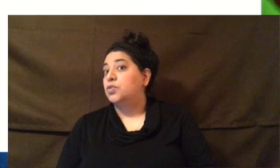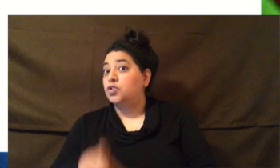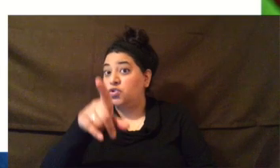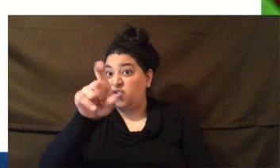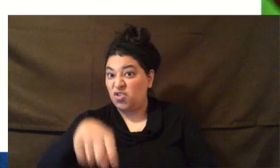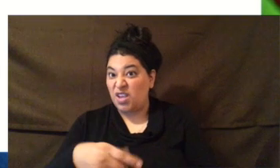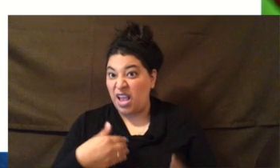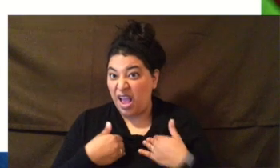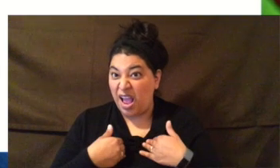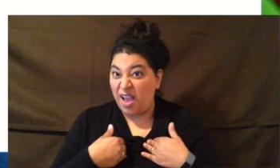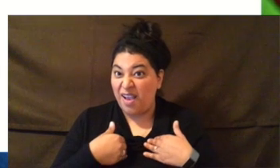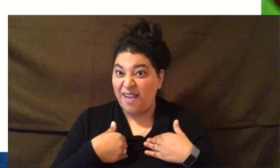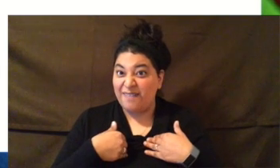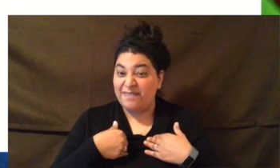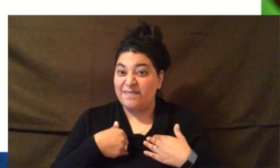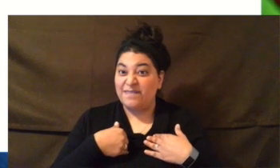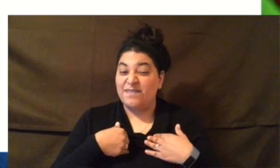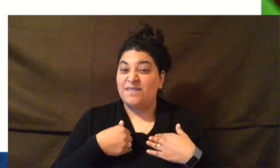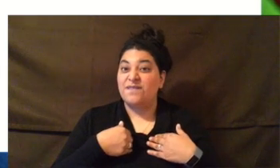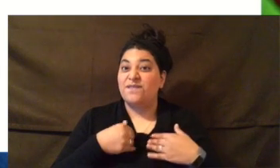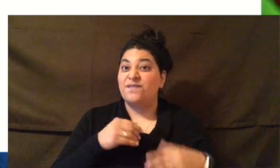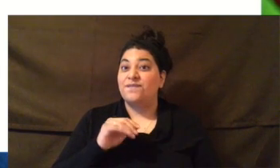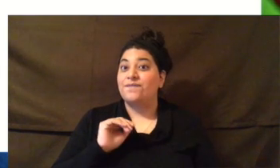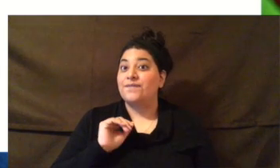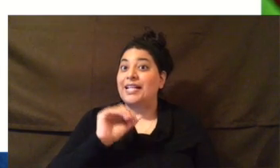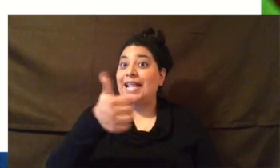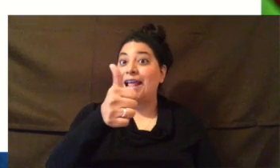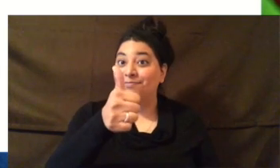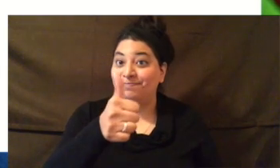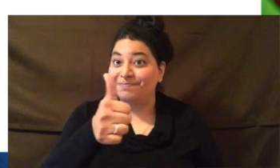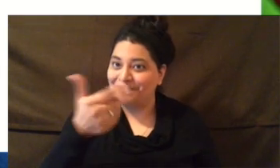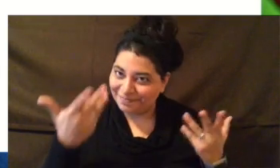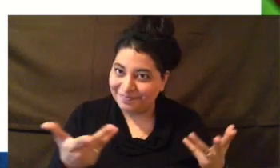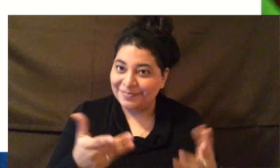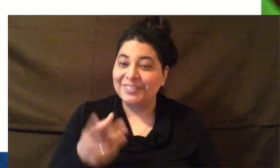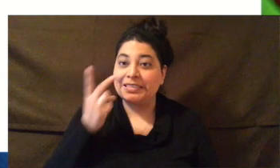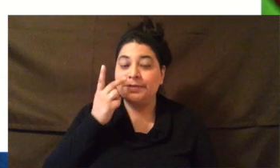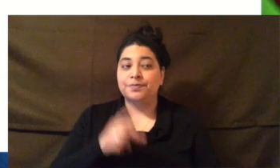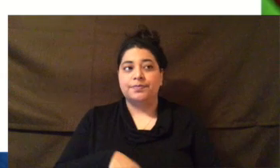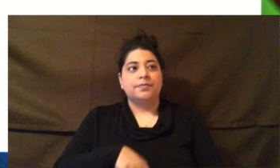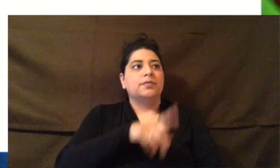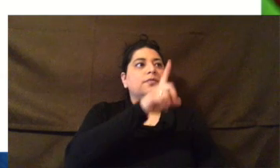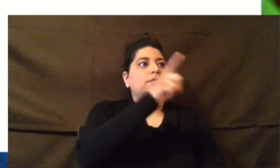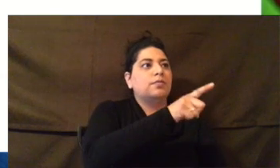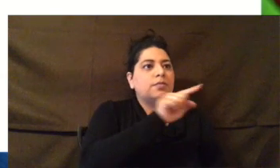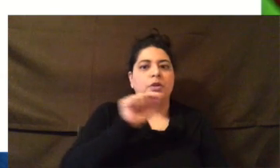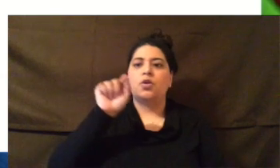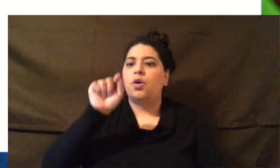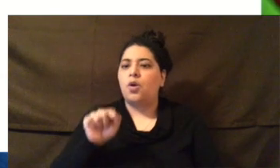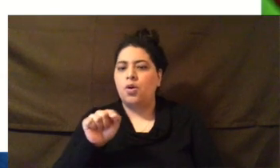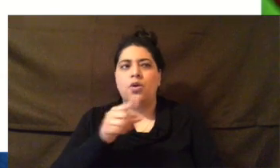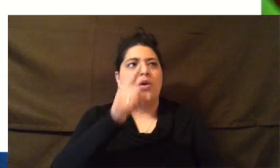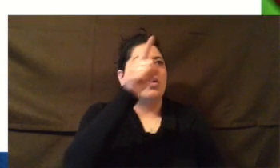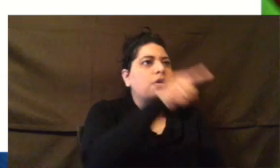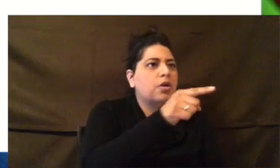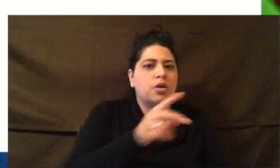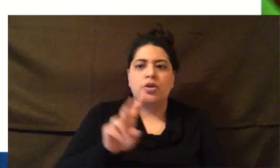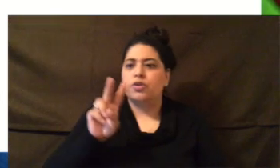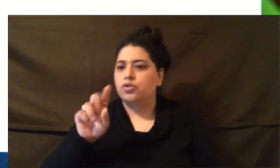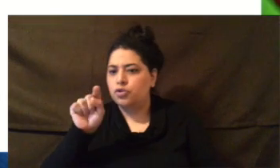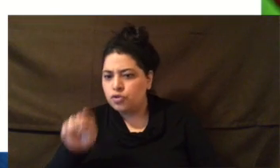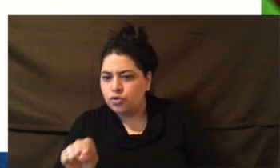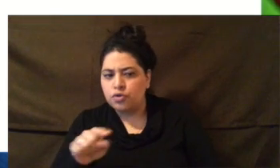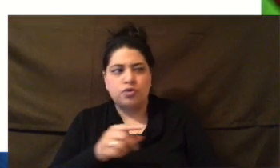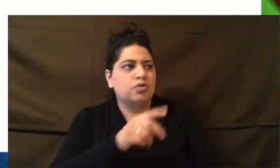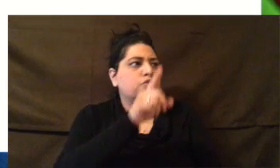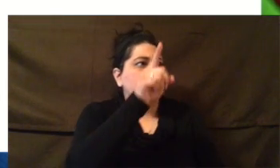And you should have gotten a total of 10. See how we have 2 groups of 5, and I automatically know